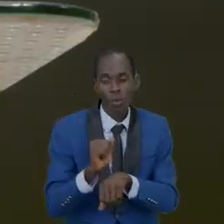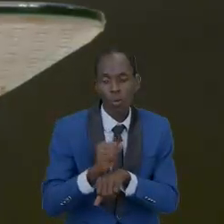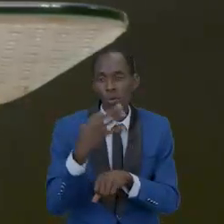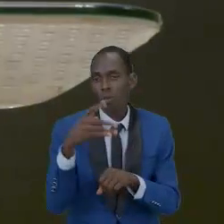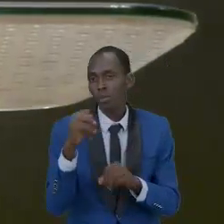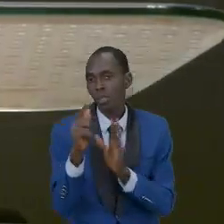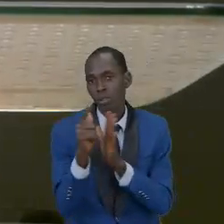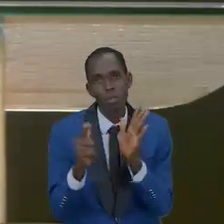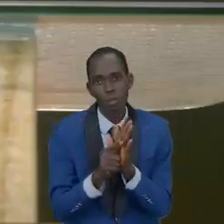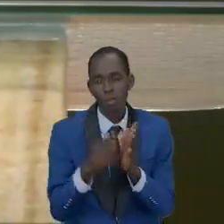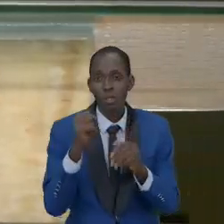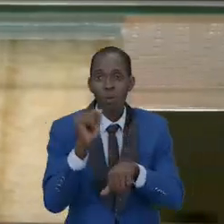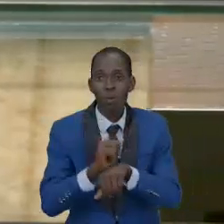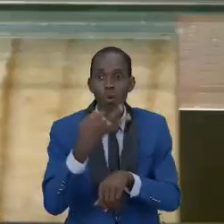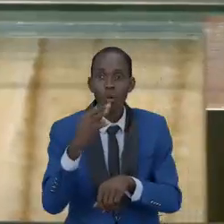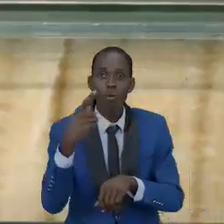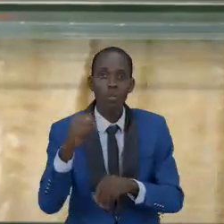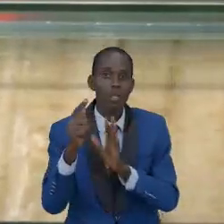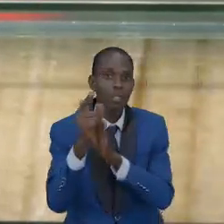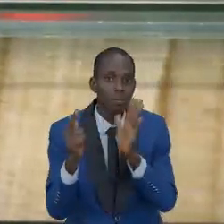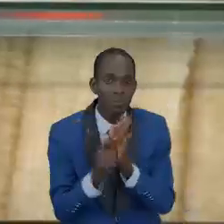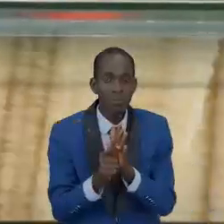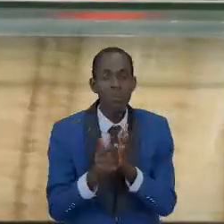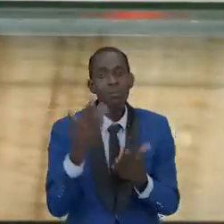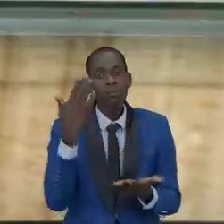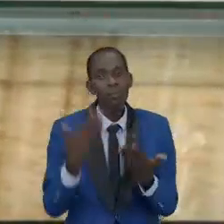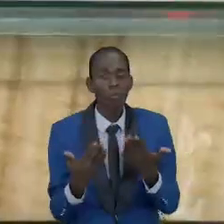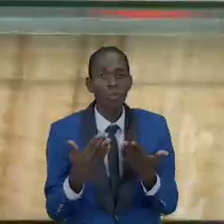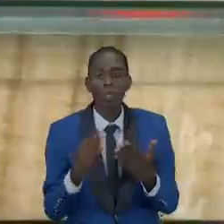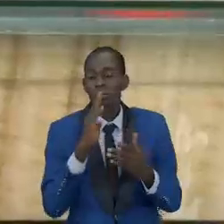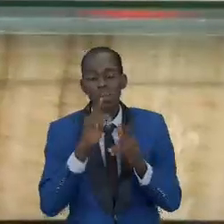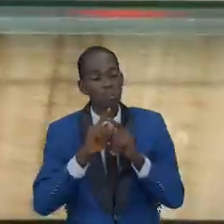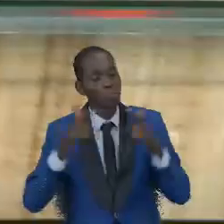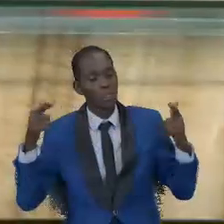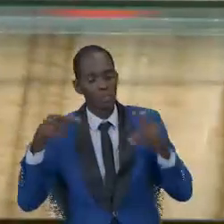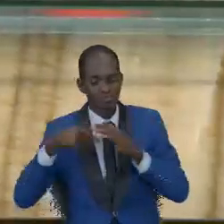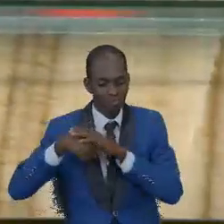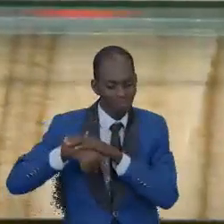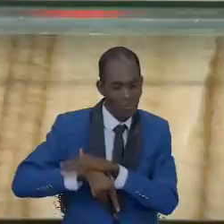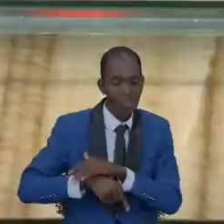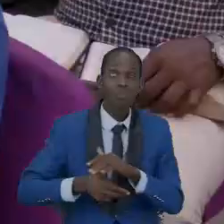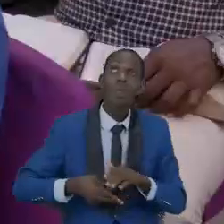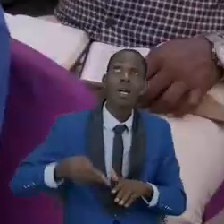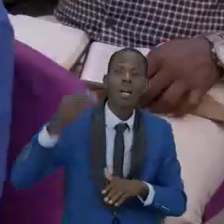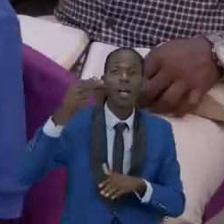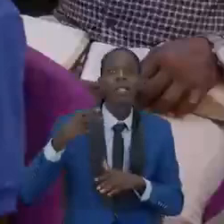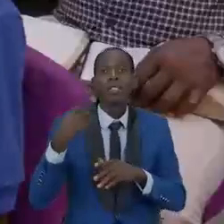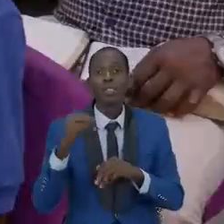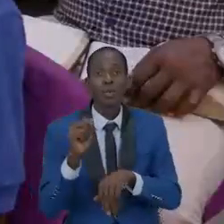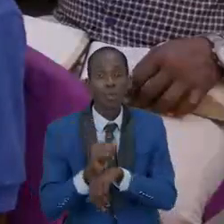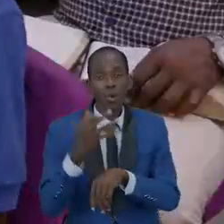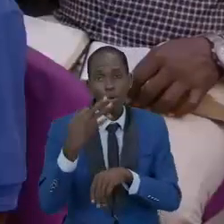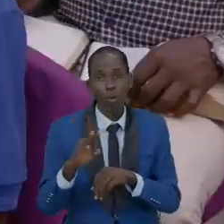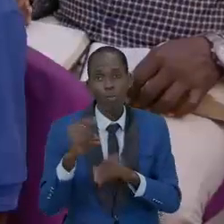law. The works of the law may be deep, may be high, may be broad. The works of the law may be many. You